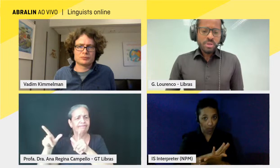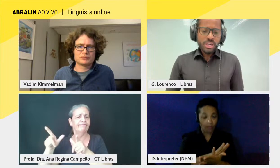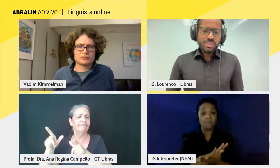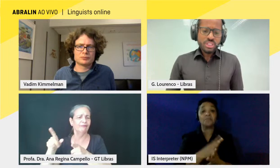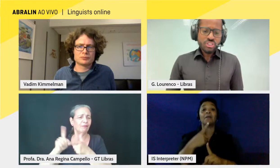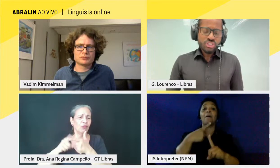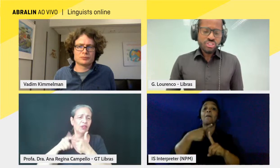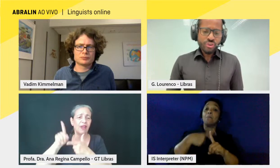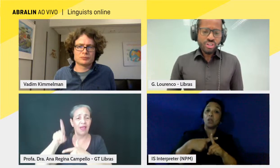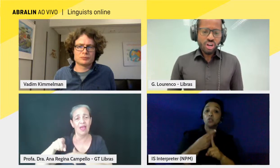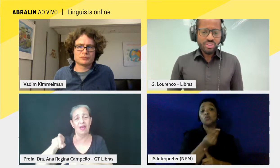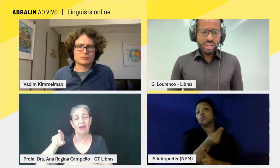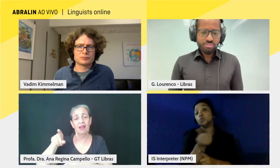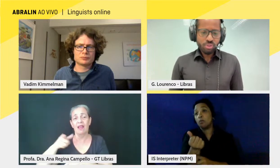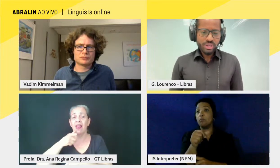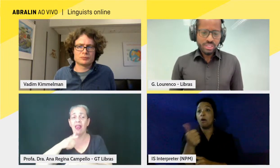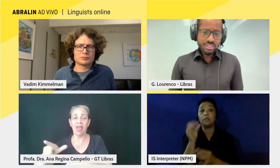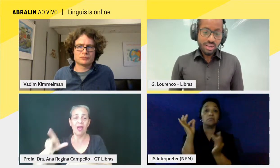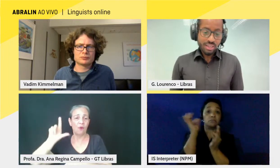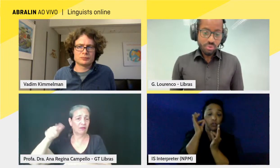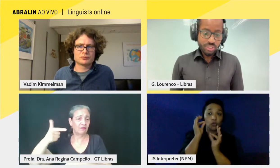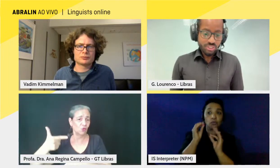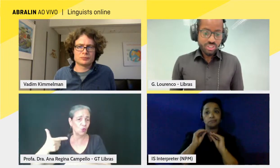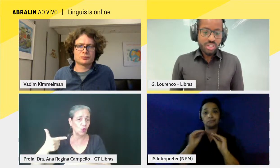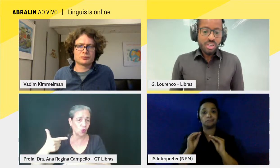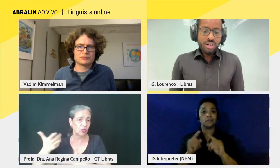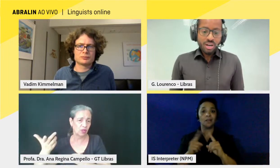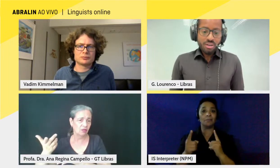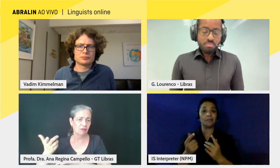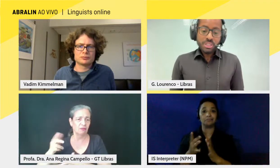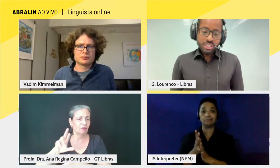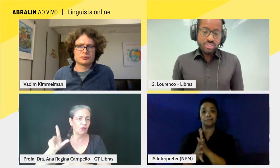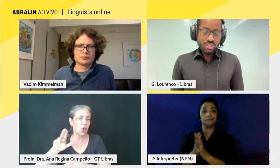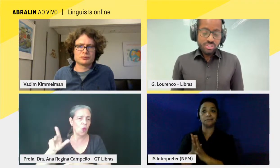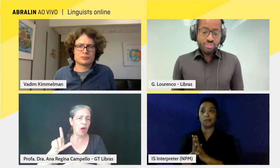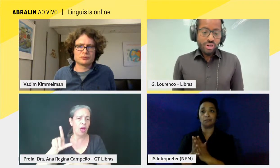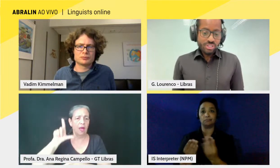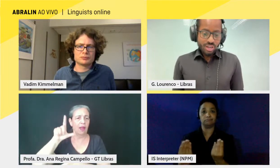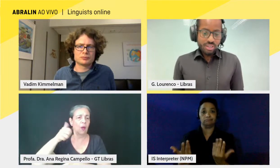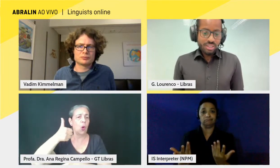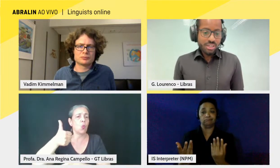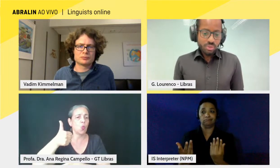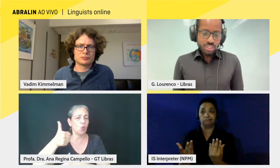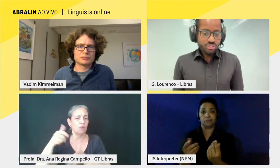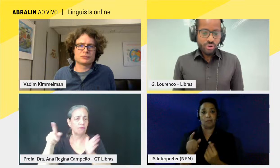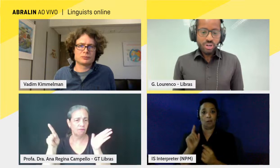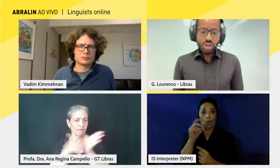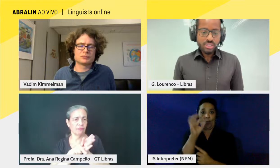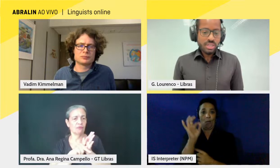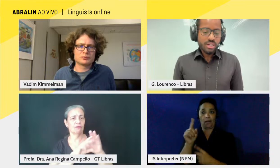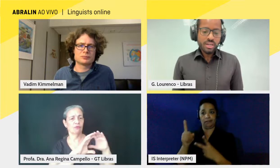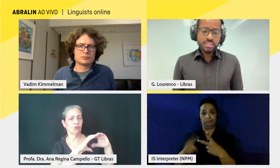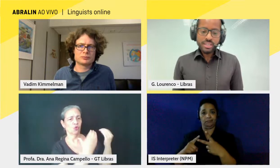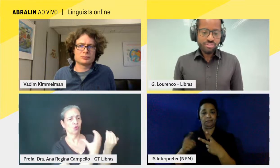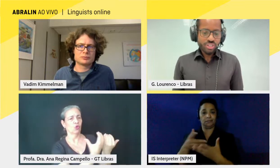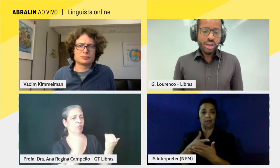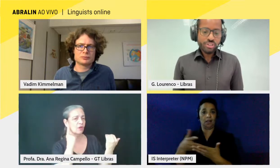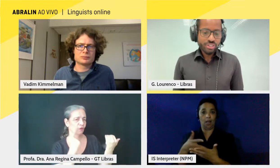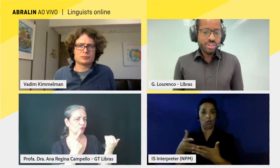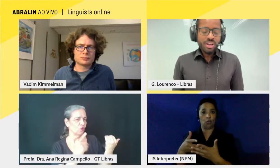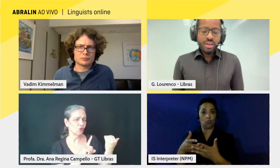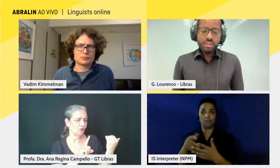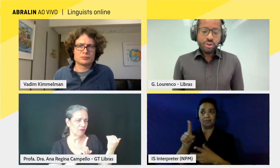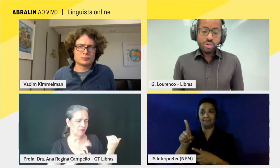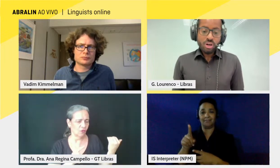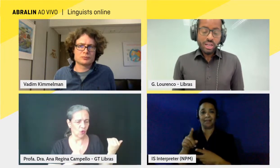some hearing teachers that are not that fluent in sign language because it's their second language. They are not native